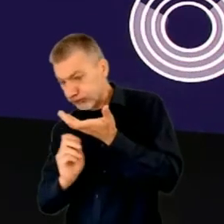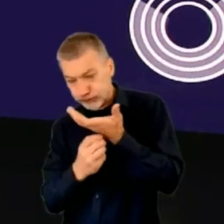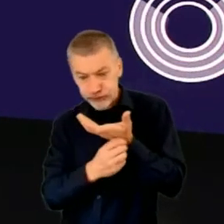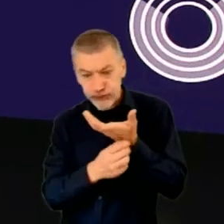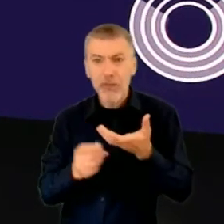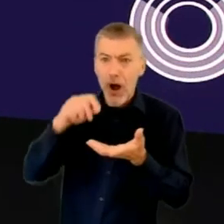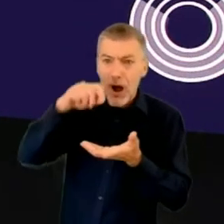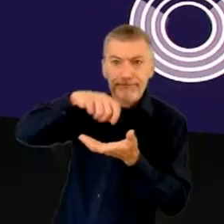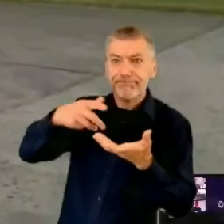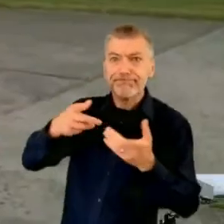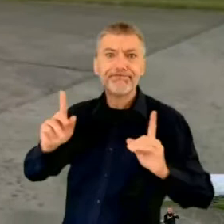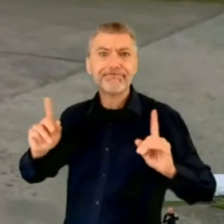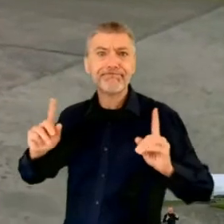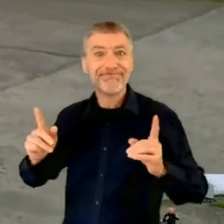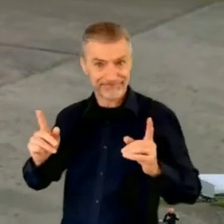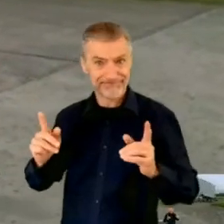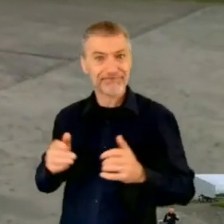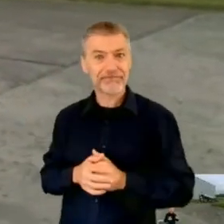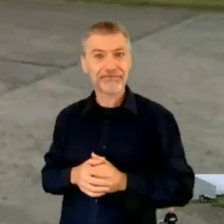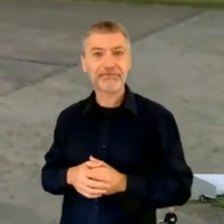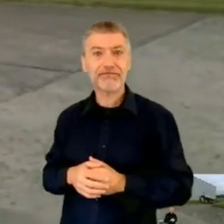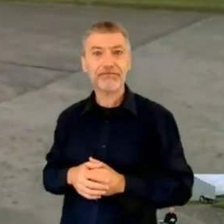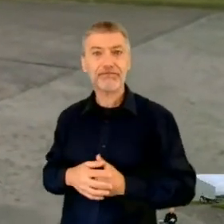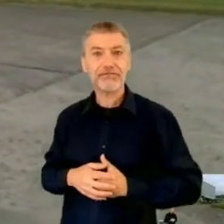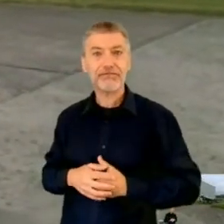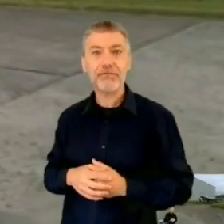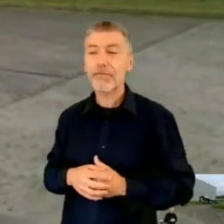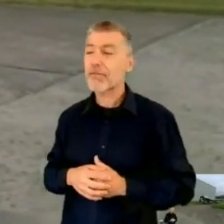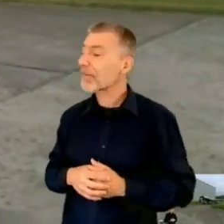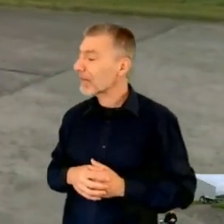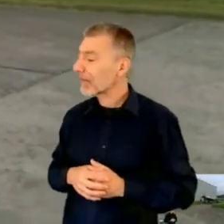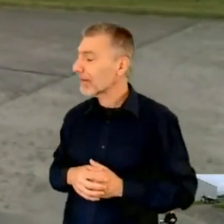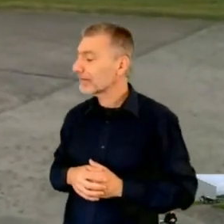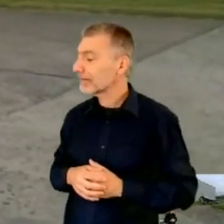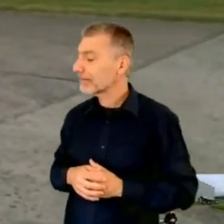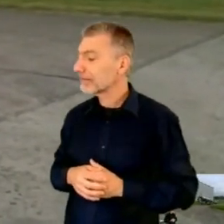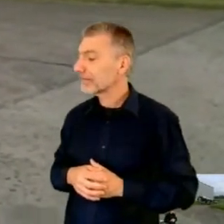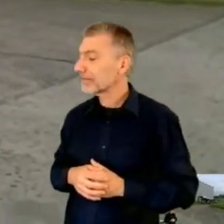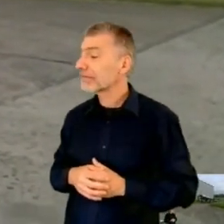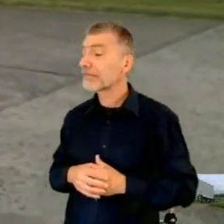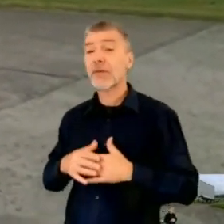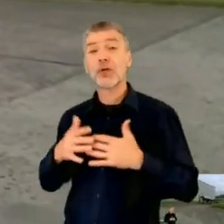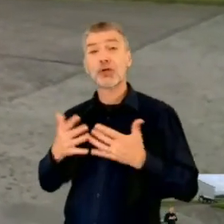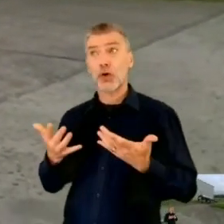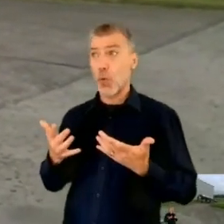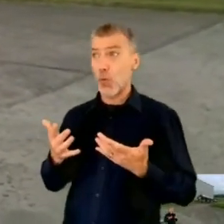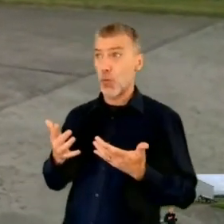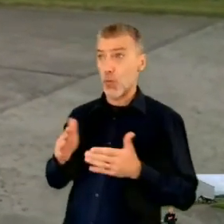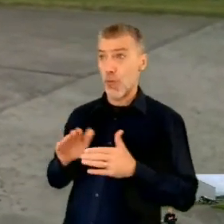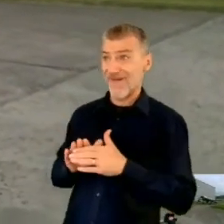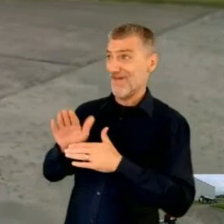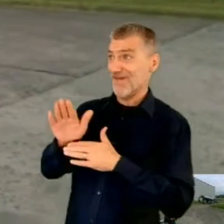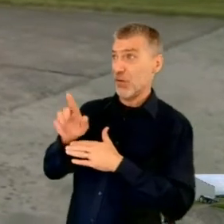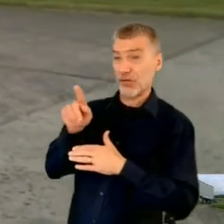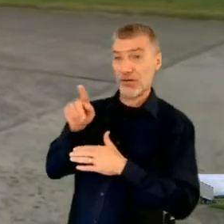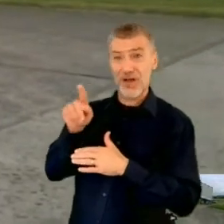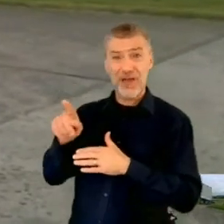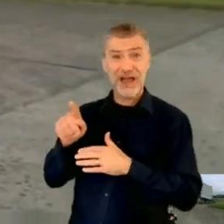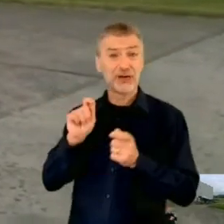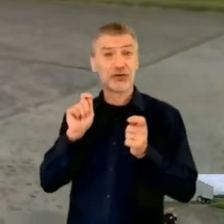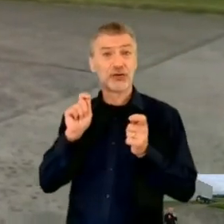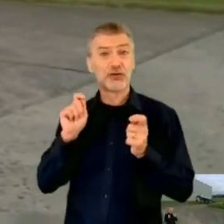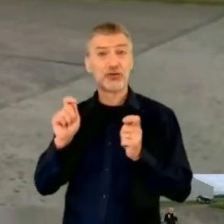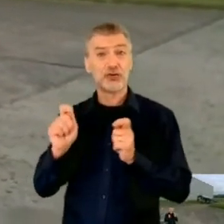But the aircraft and aerospace is it's an evolution. You know, we build on